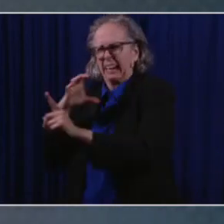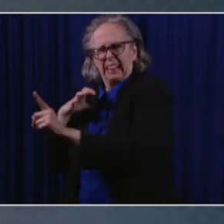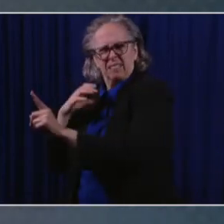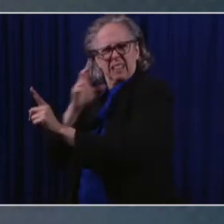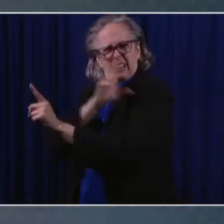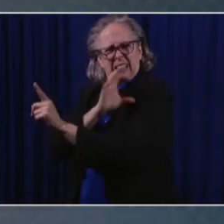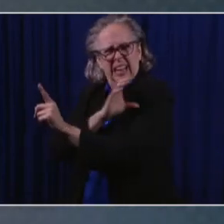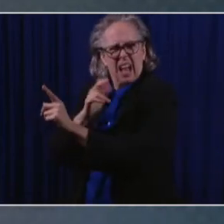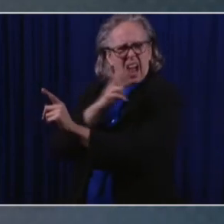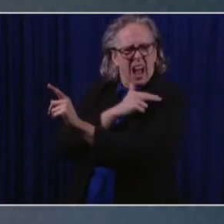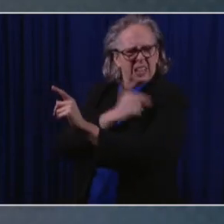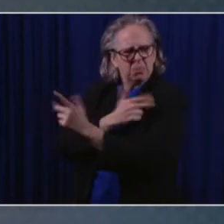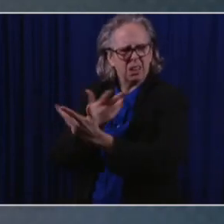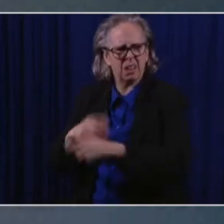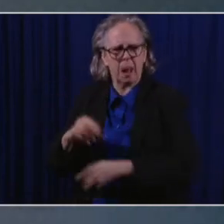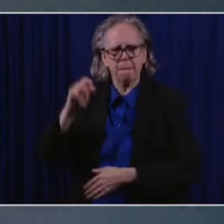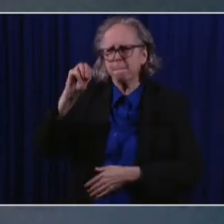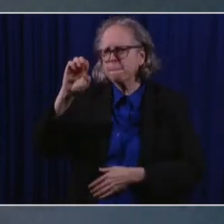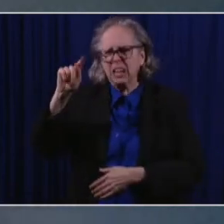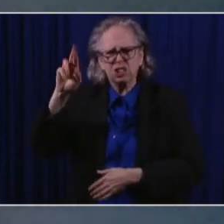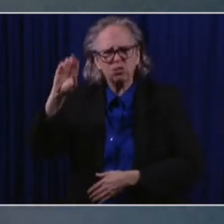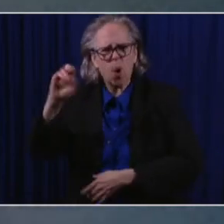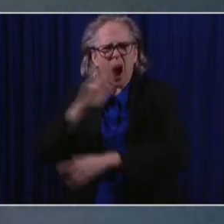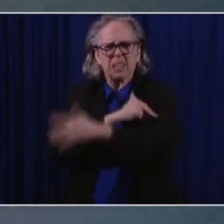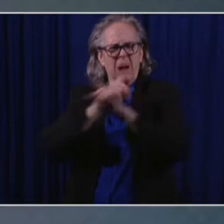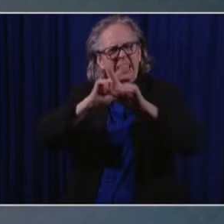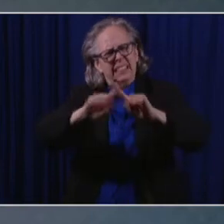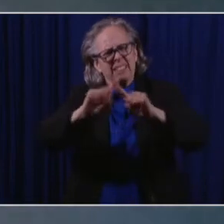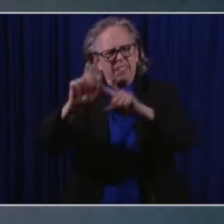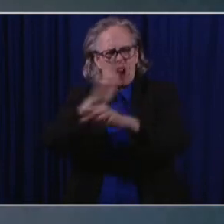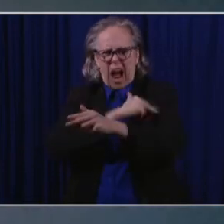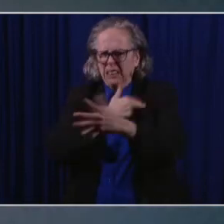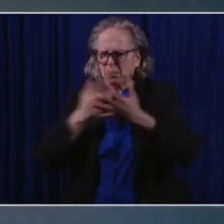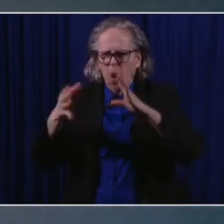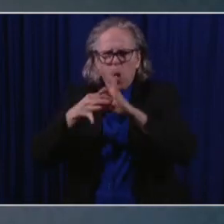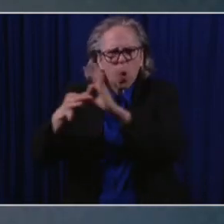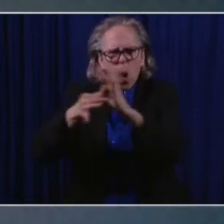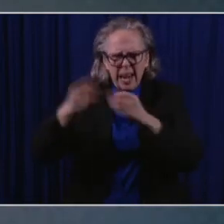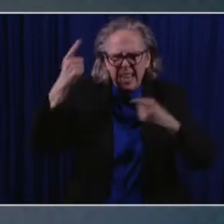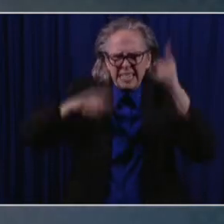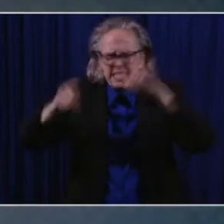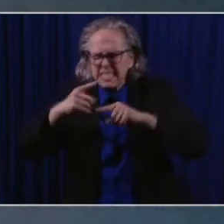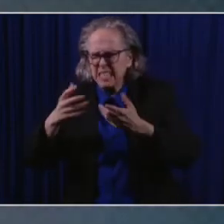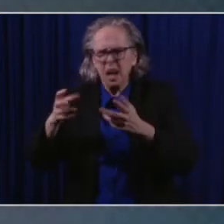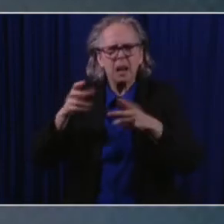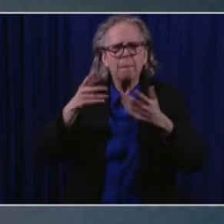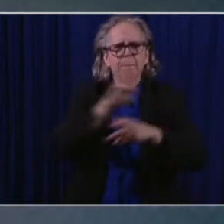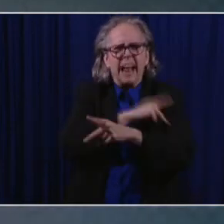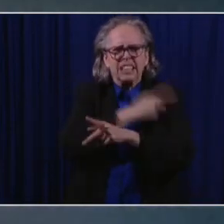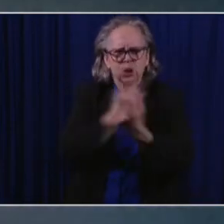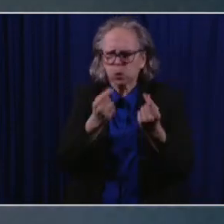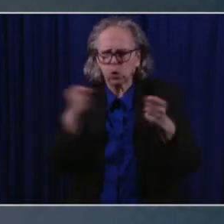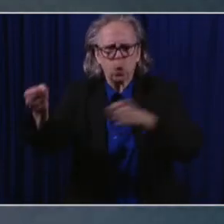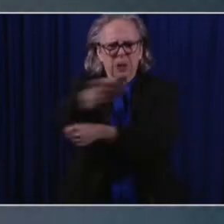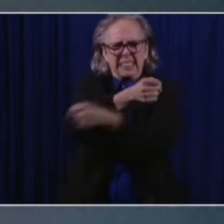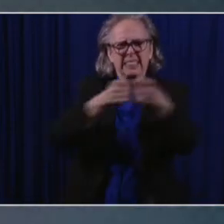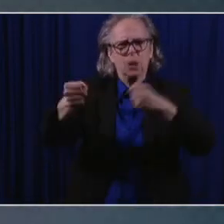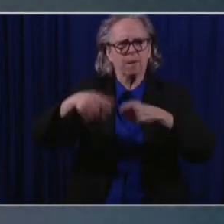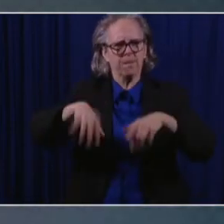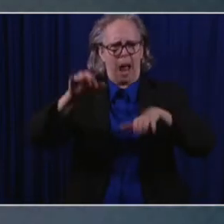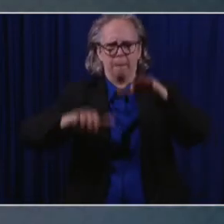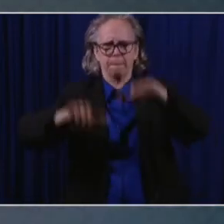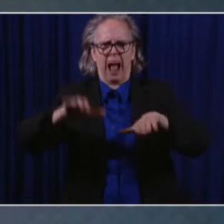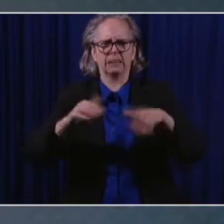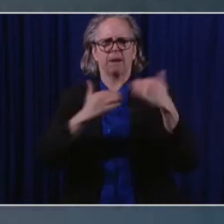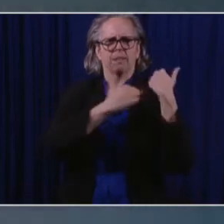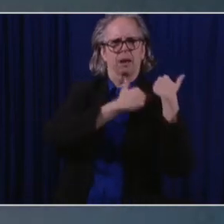systems and the Mercy systems, et cetera. But now we're starting to transfer between systems to balance load as well. In addition, what we've